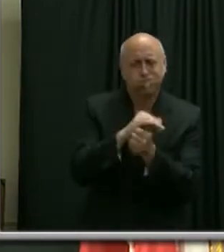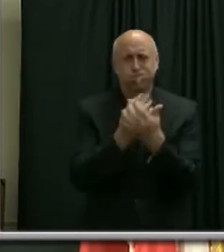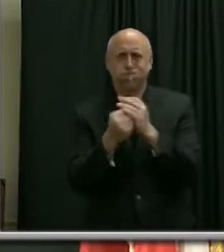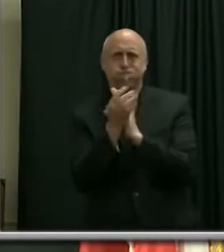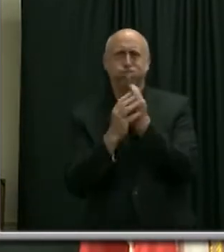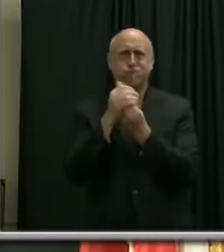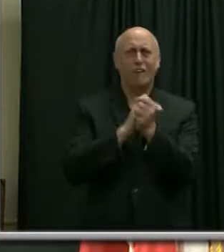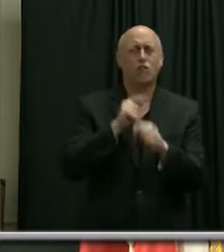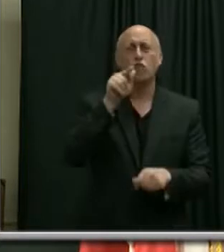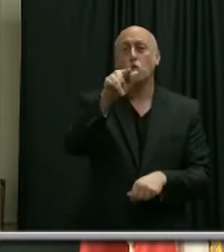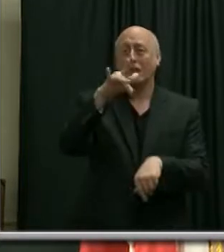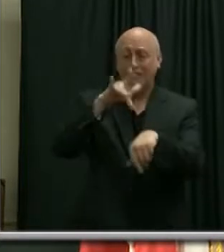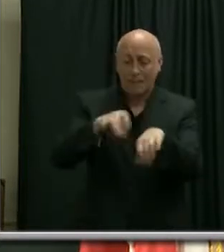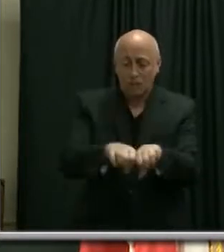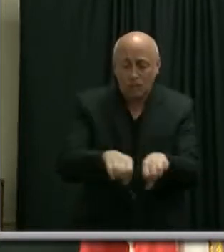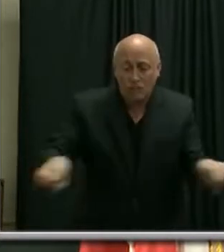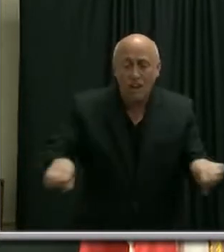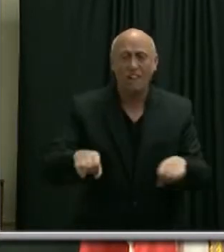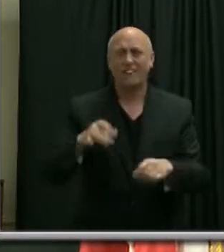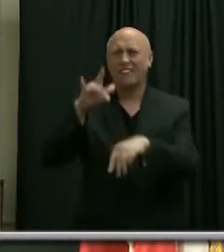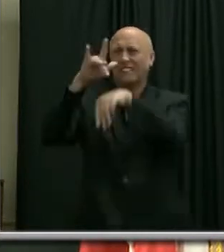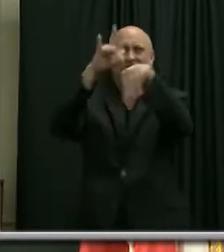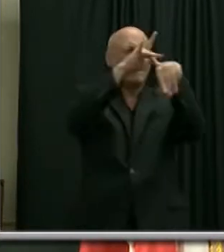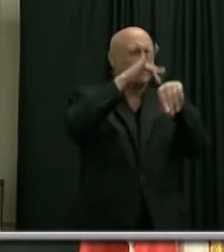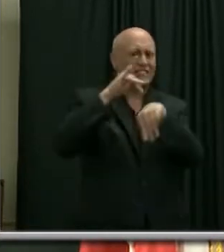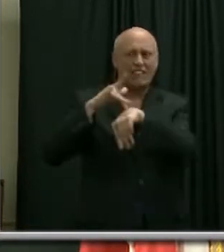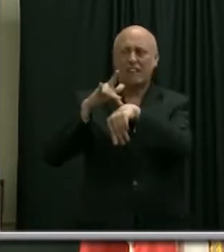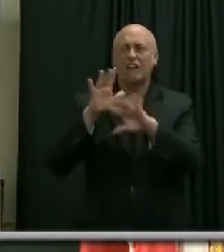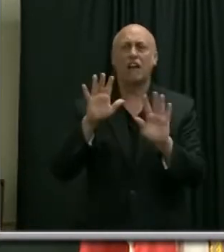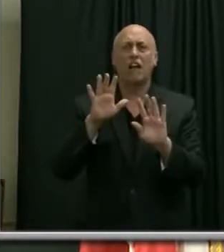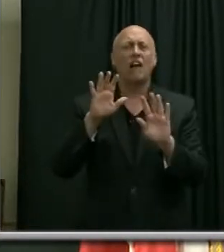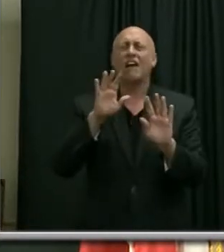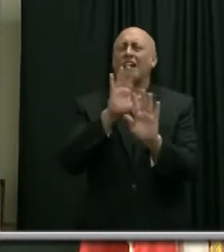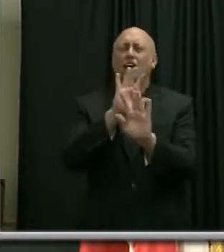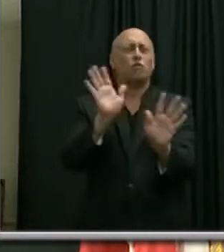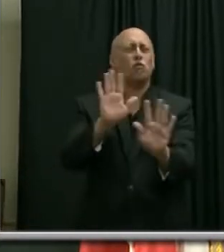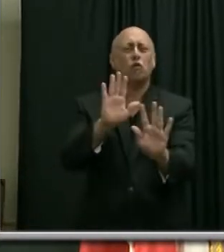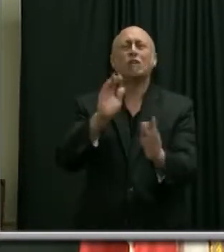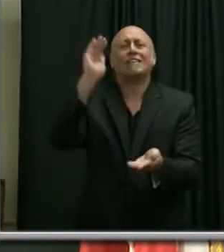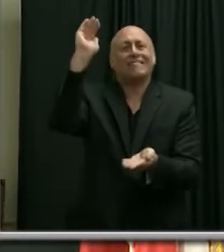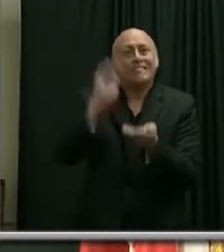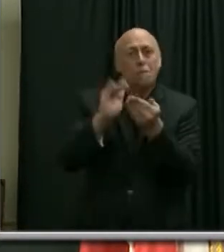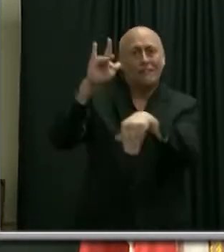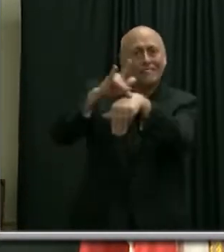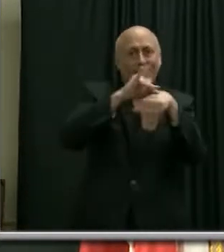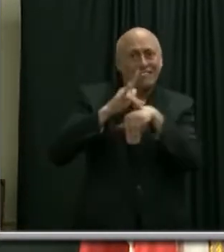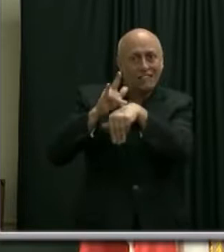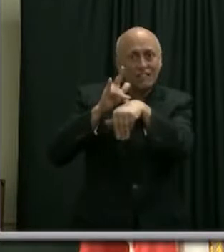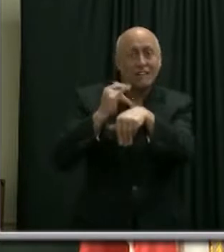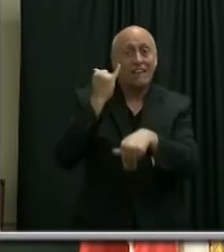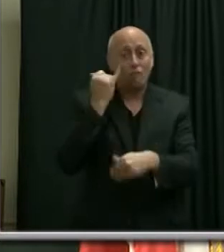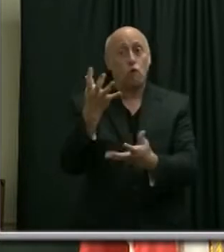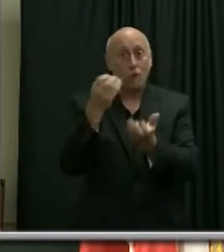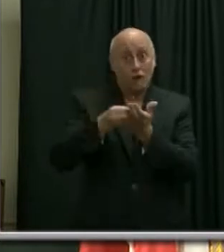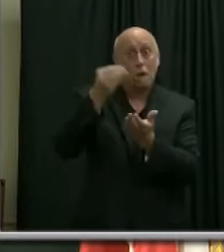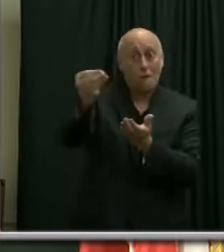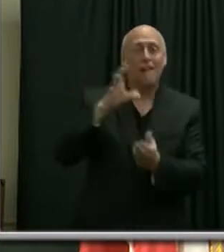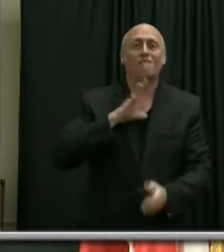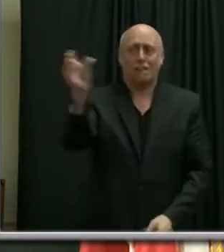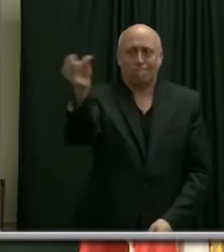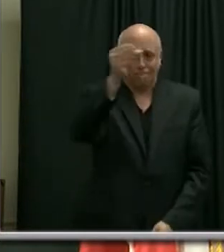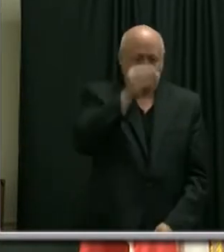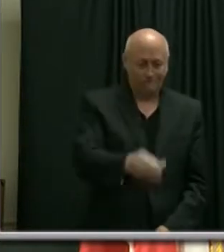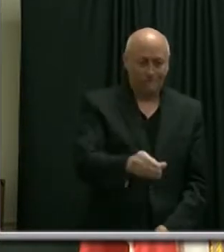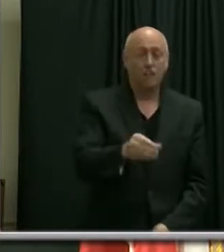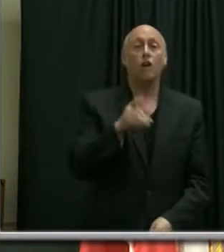whenever you touch shopping carts, and only touch items which you really are intending to purchase. If you follow these instructions, you really are